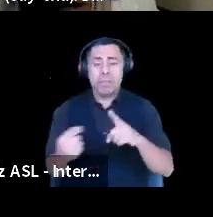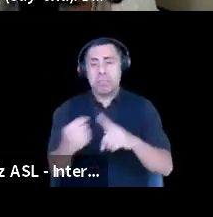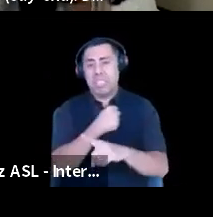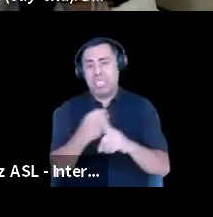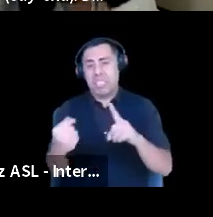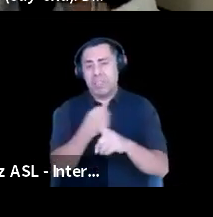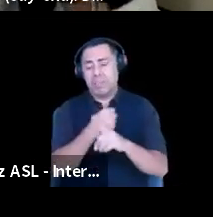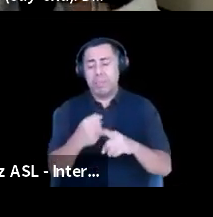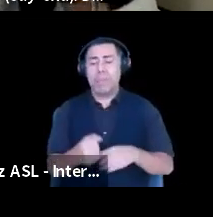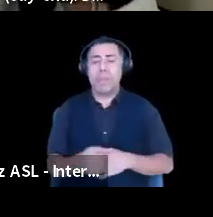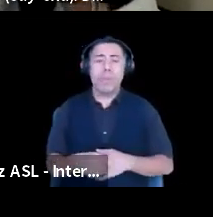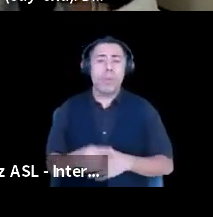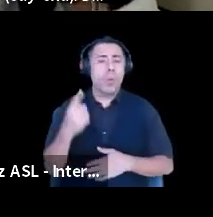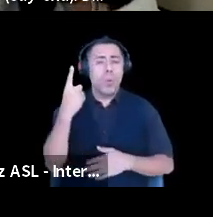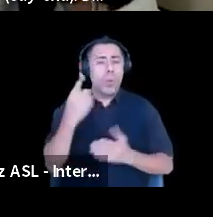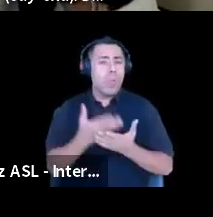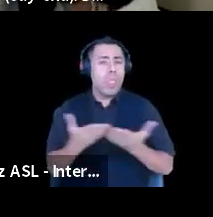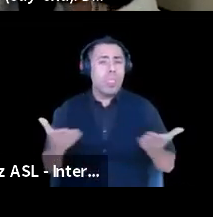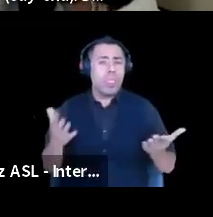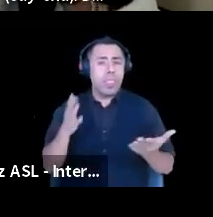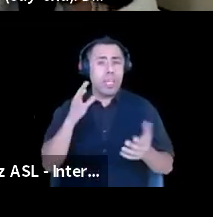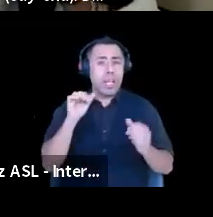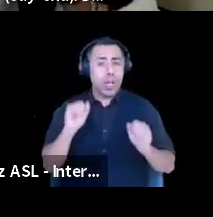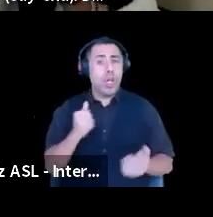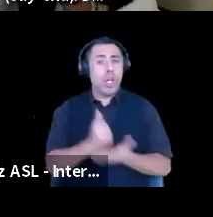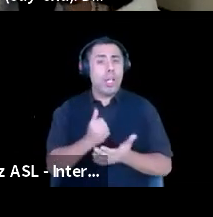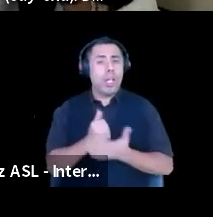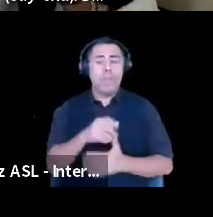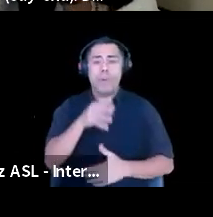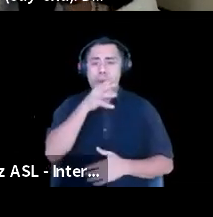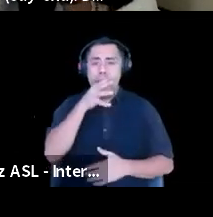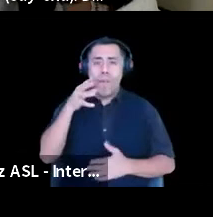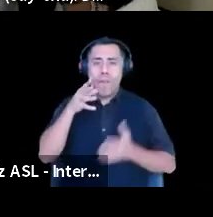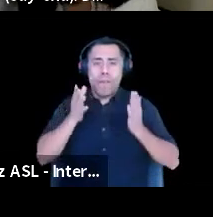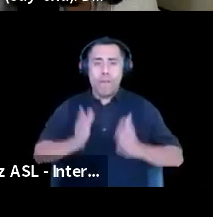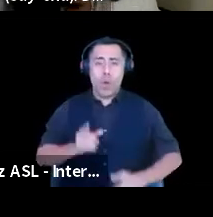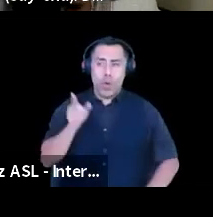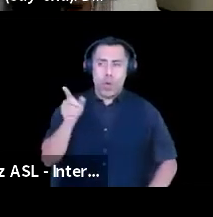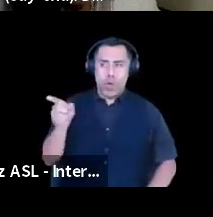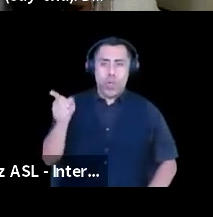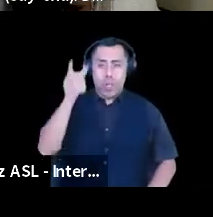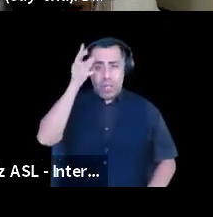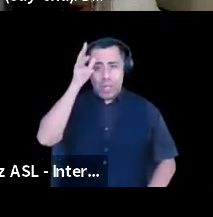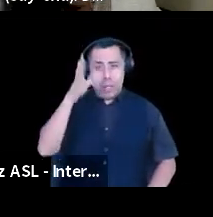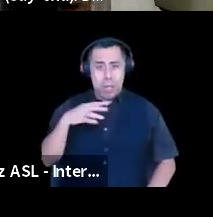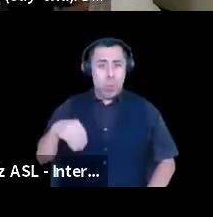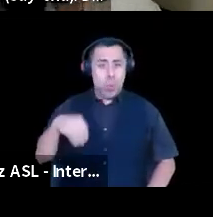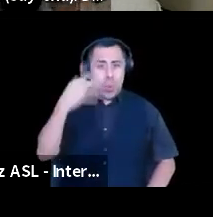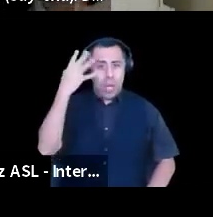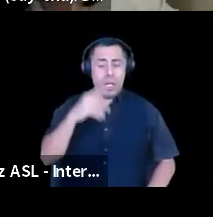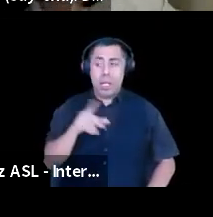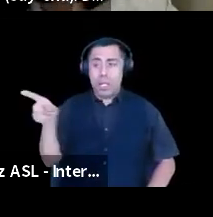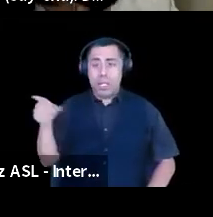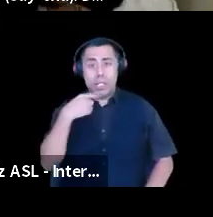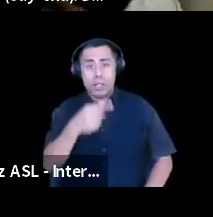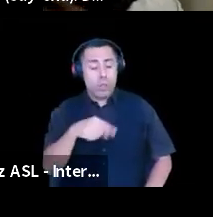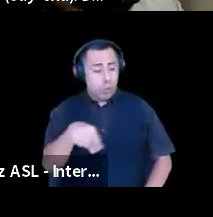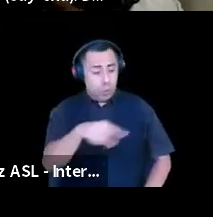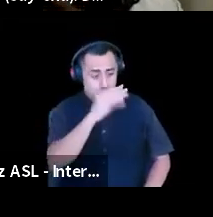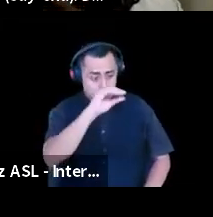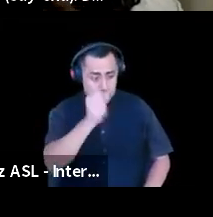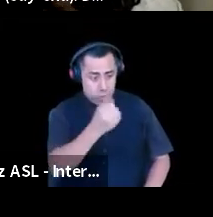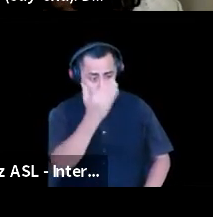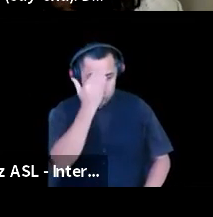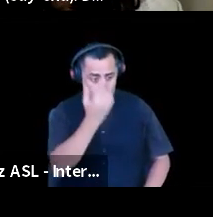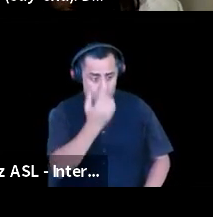really would help is that farmer, and he was white guy, that farmer, he goes, you boys know what you did. He knows what you did. Of course, all of